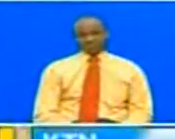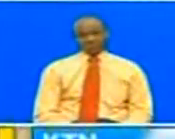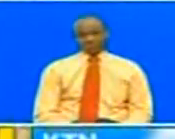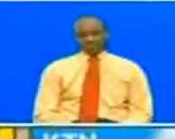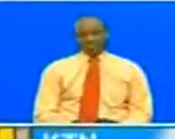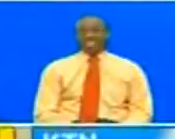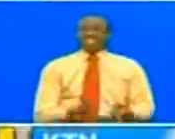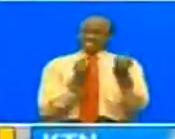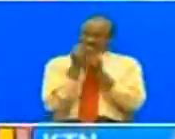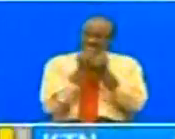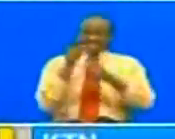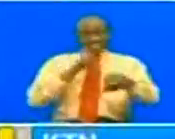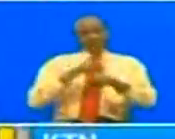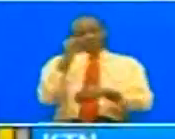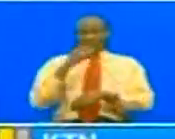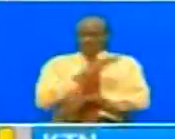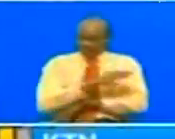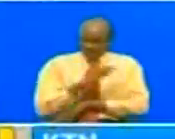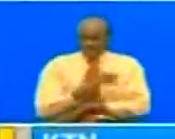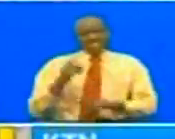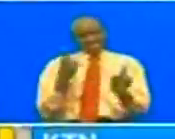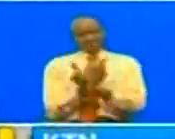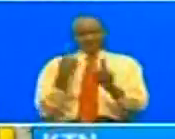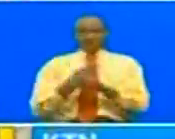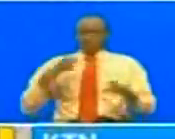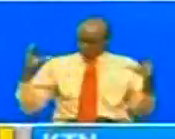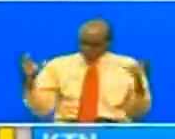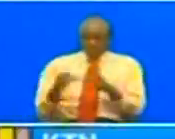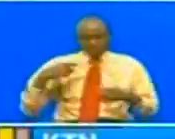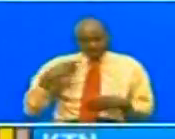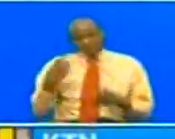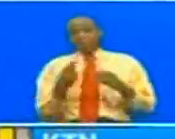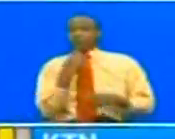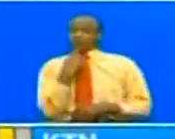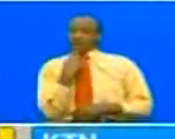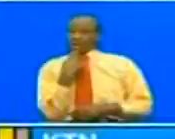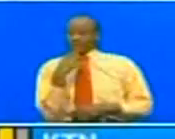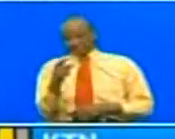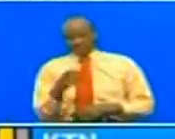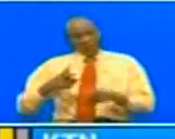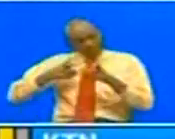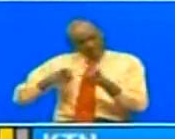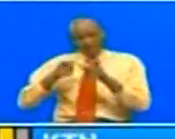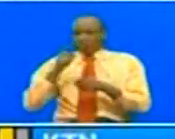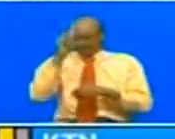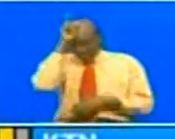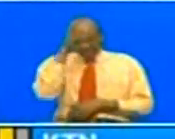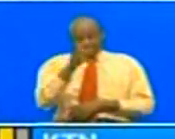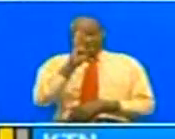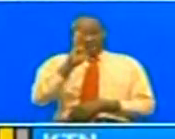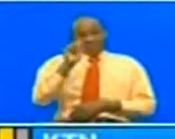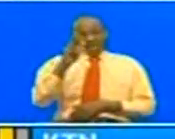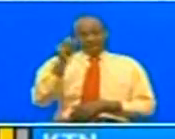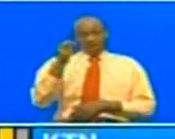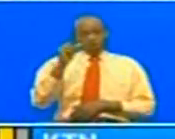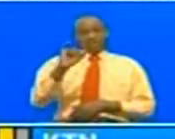On Saturday at around 5 p.m., an unknown number of armed bandits believed to be Turkana attacked a small village in Baragoi, Samburu